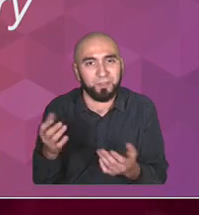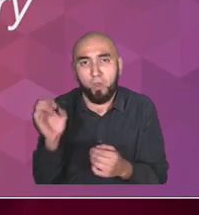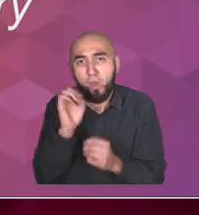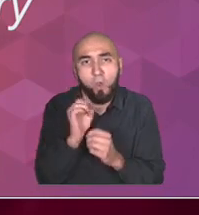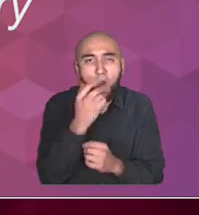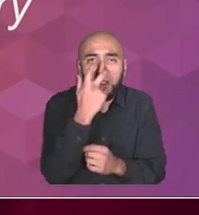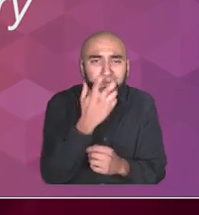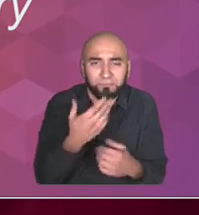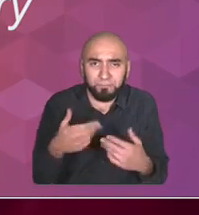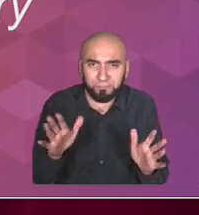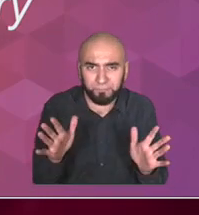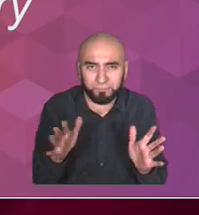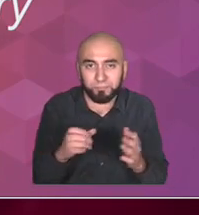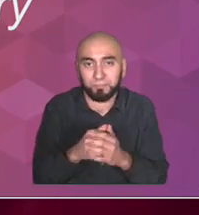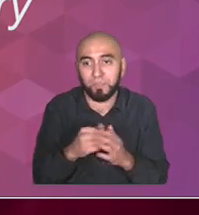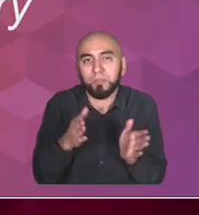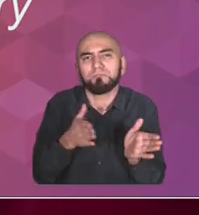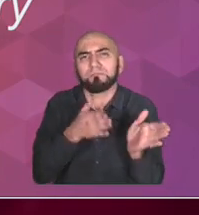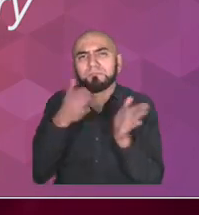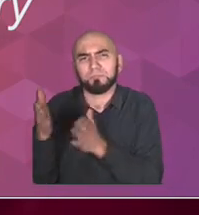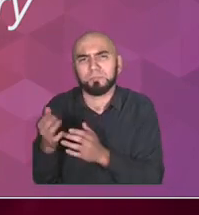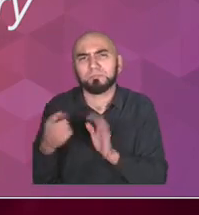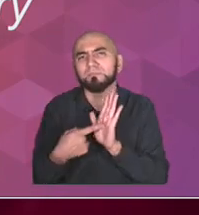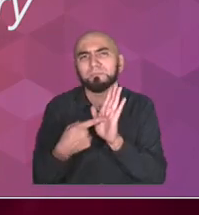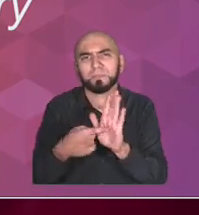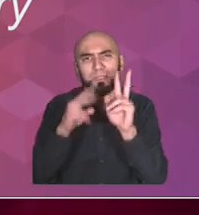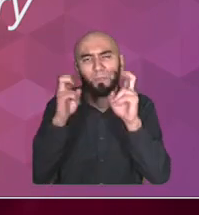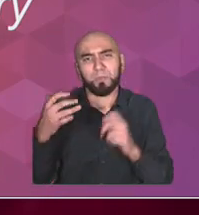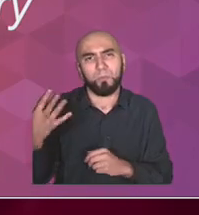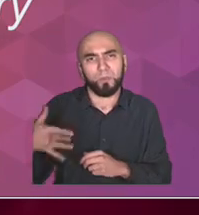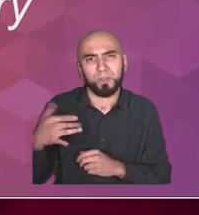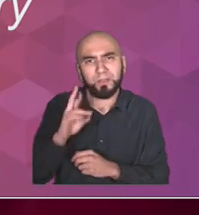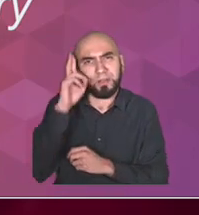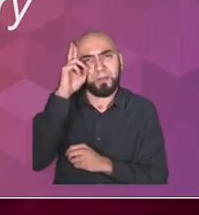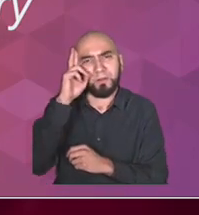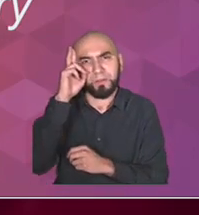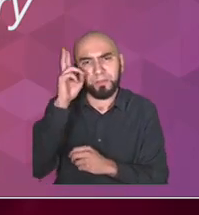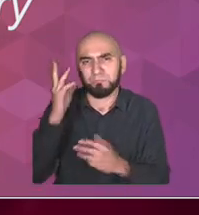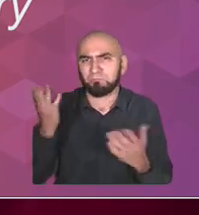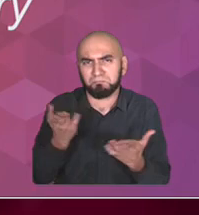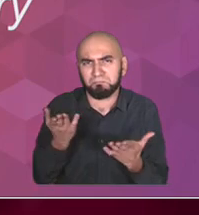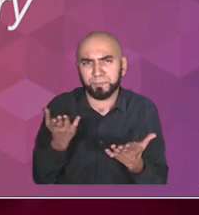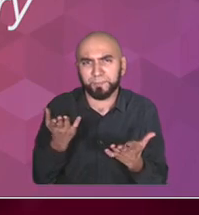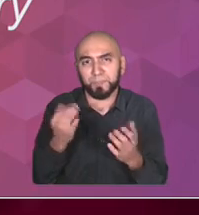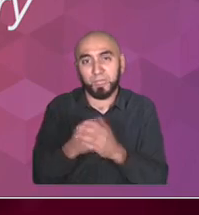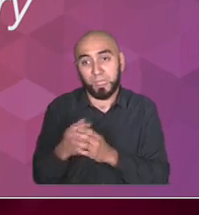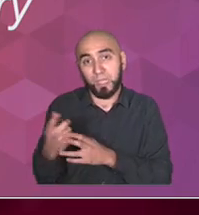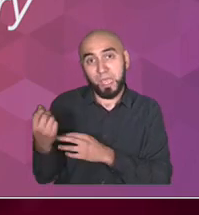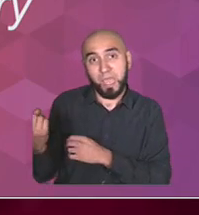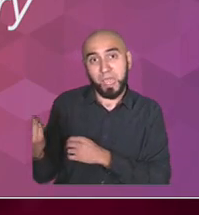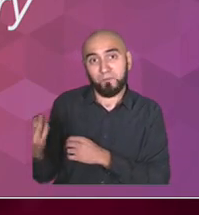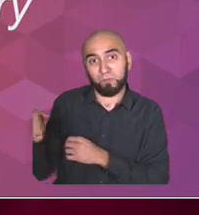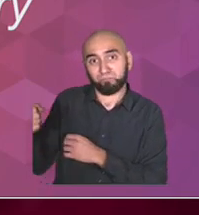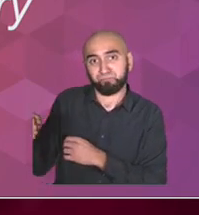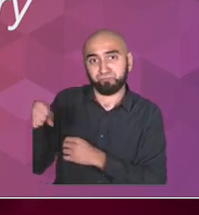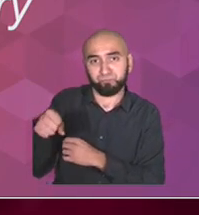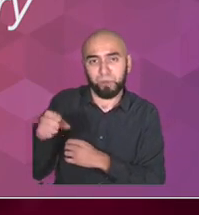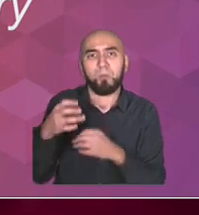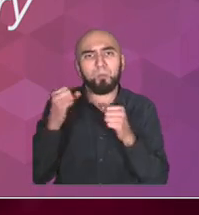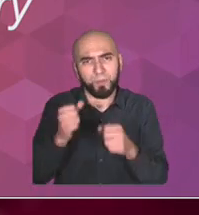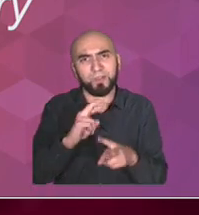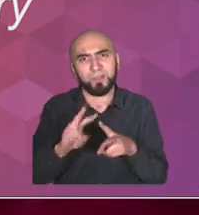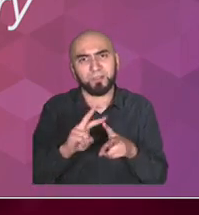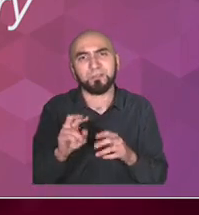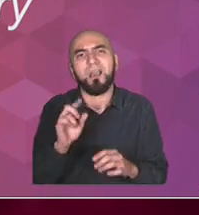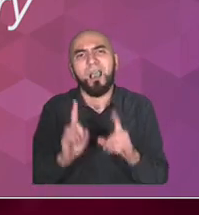And this is a really important thing to remember is that the tea kettle, you can do something else while this